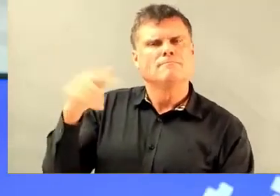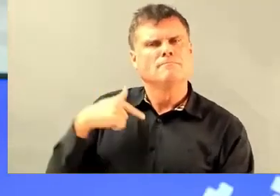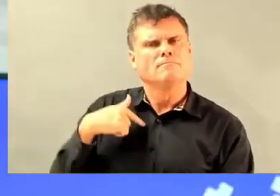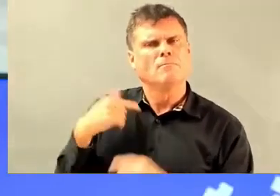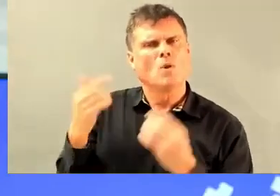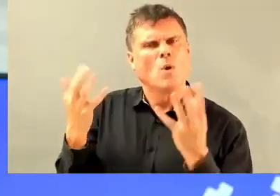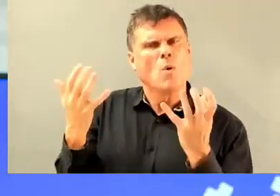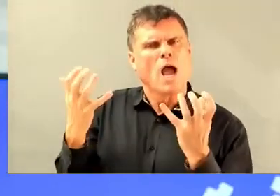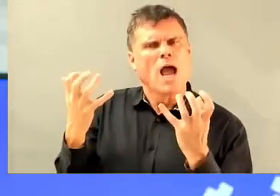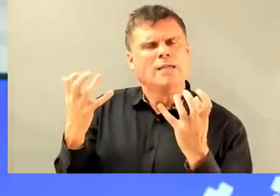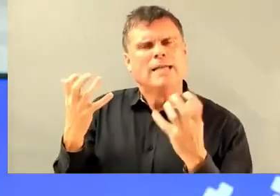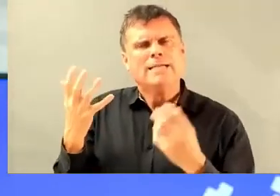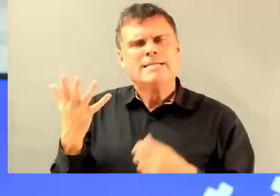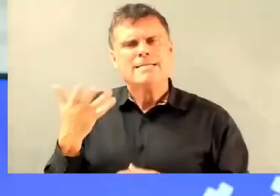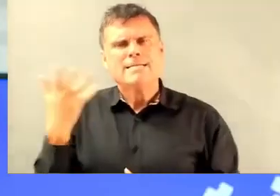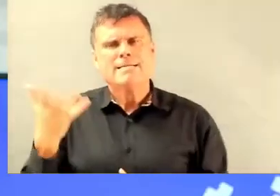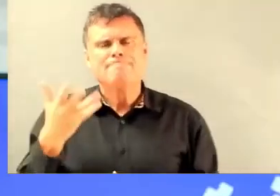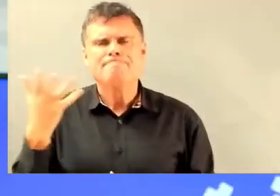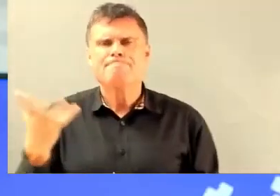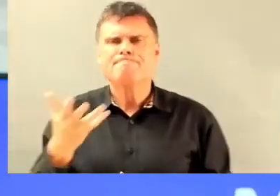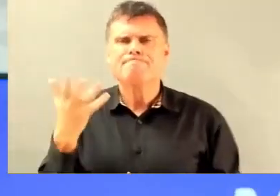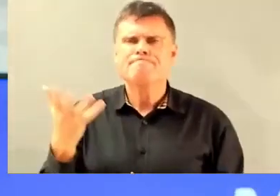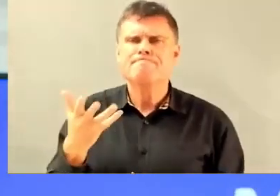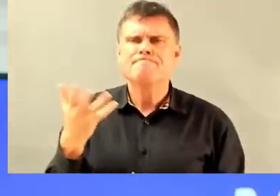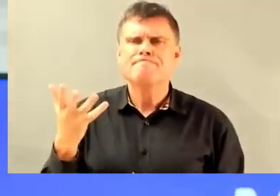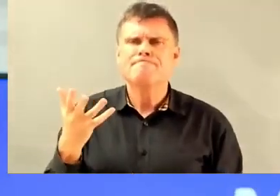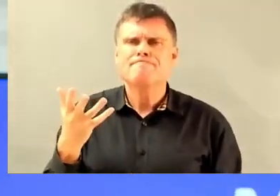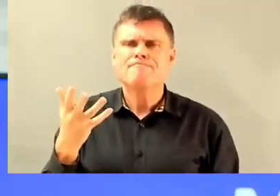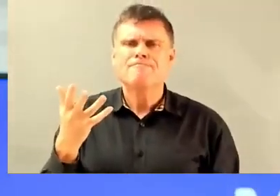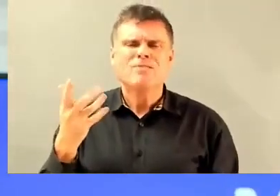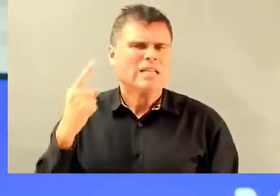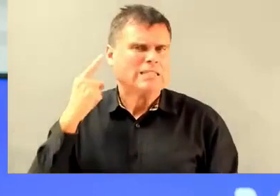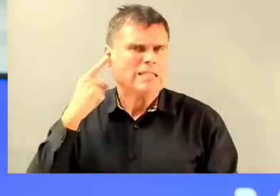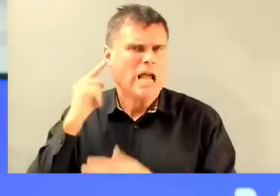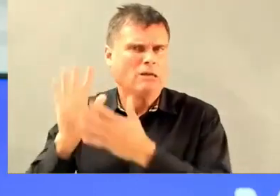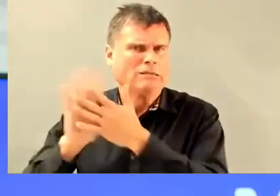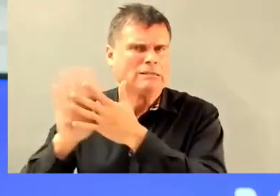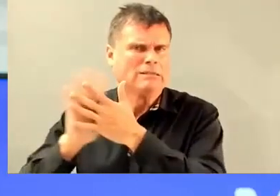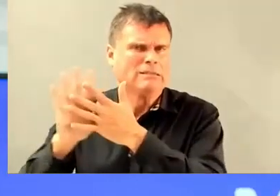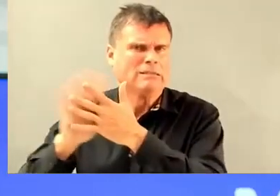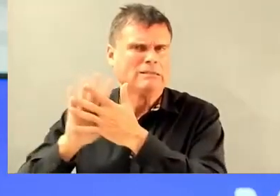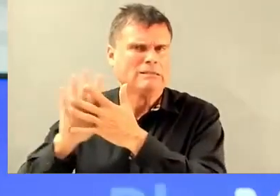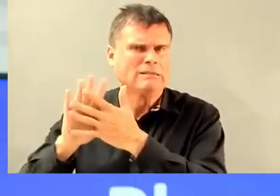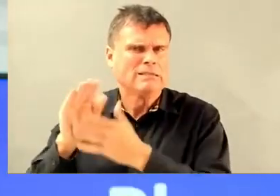province have these kinds of UC restrictions?